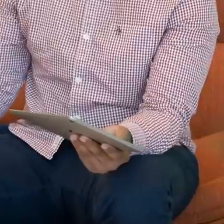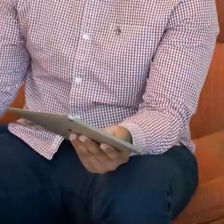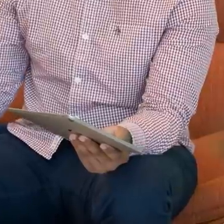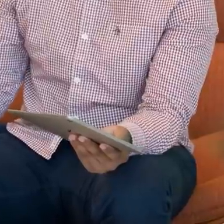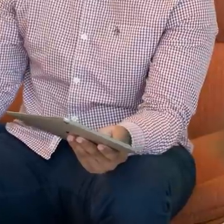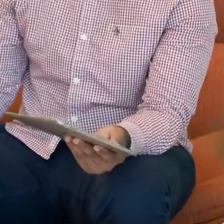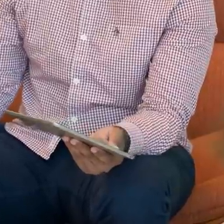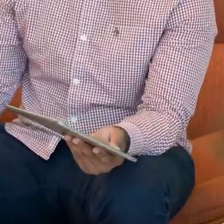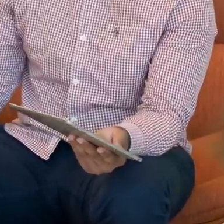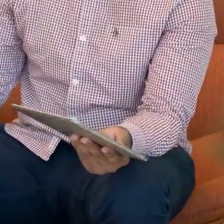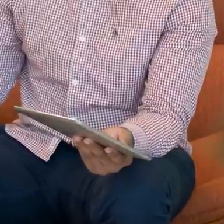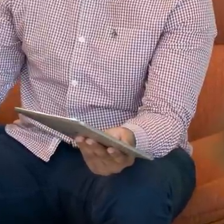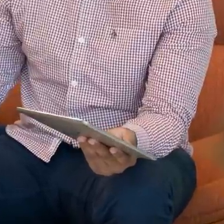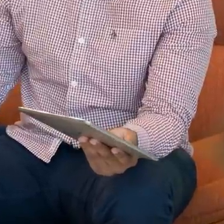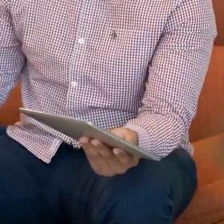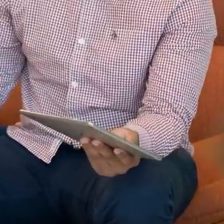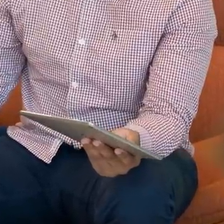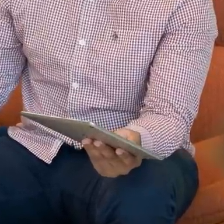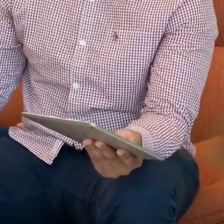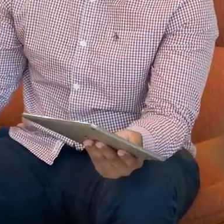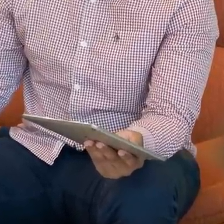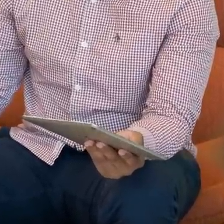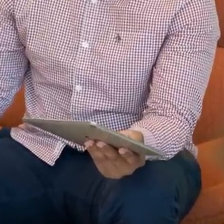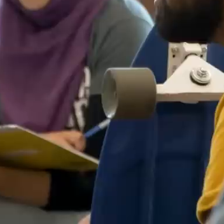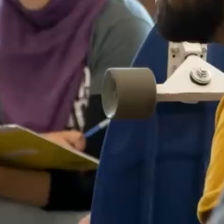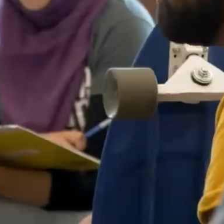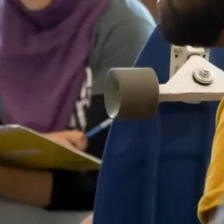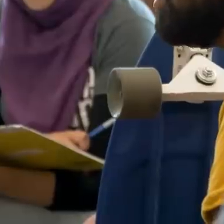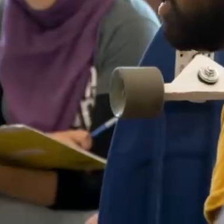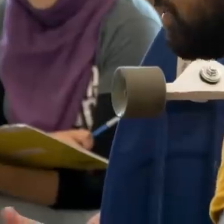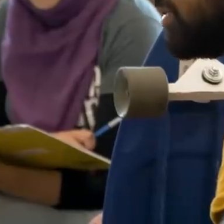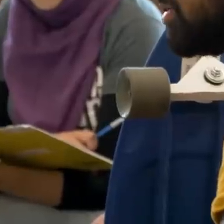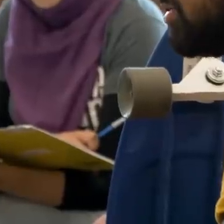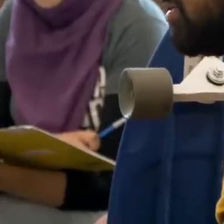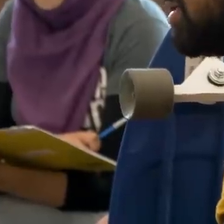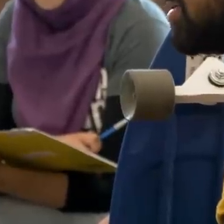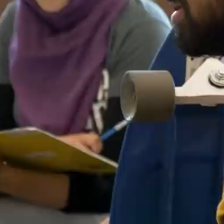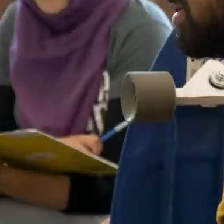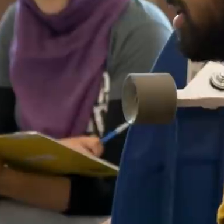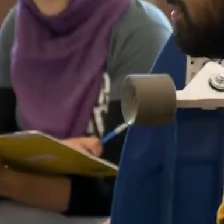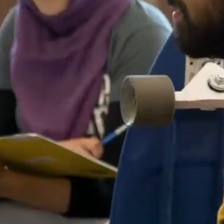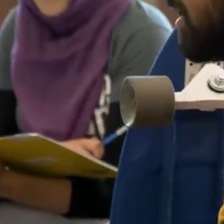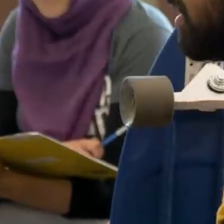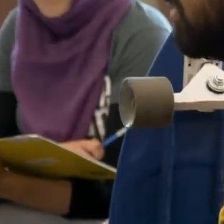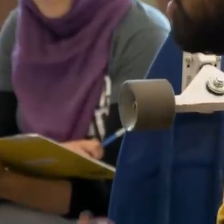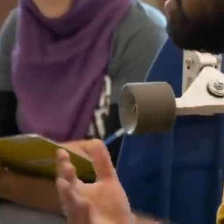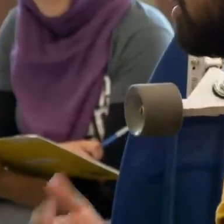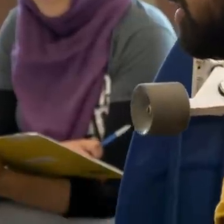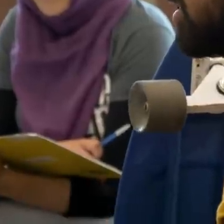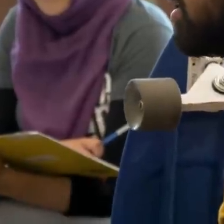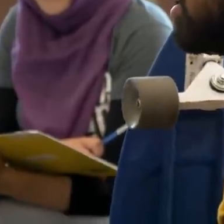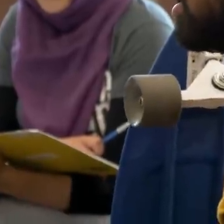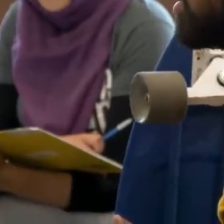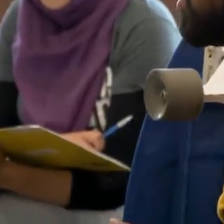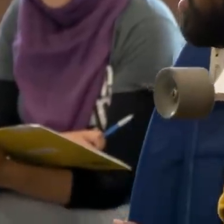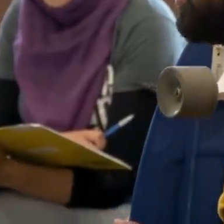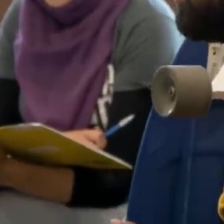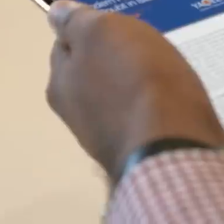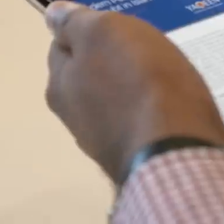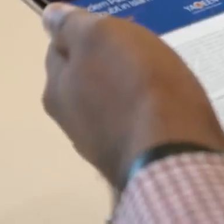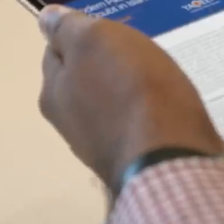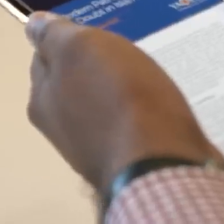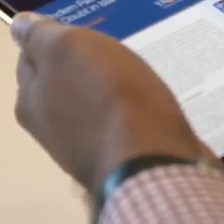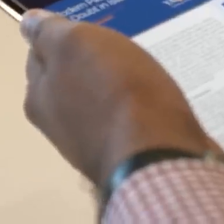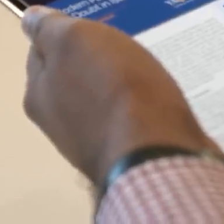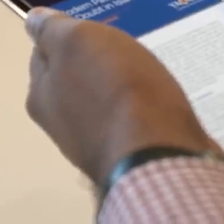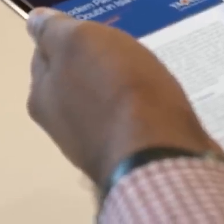a semester so that these modules actually take into consideration that student's schedule, so that you feel like there's something that you're working towards